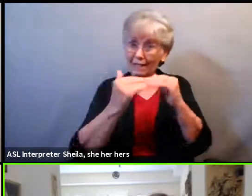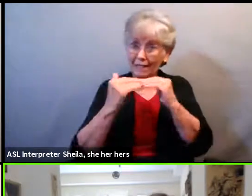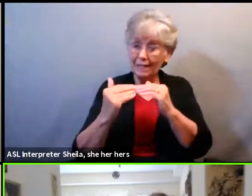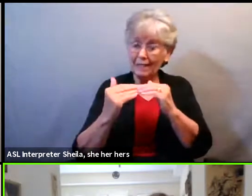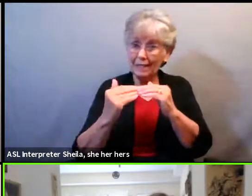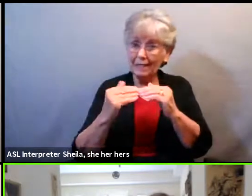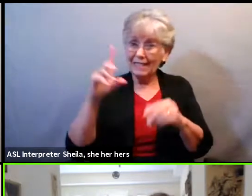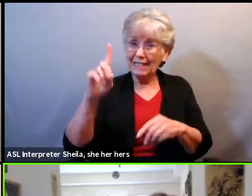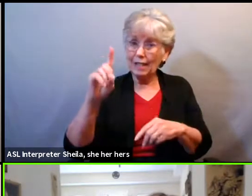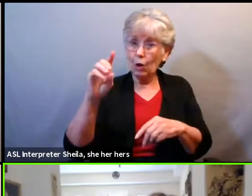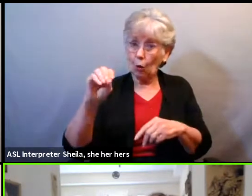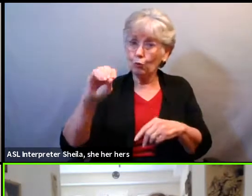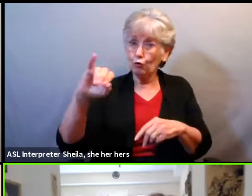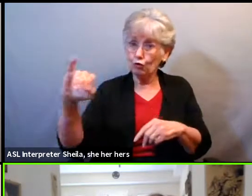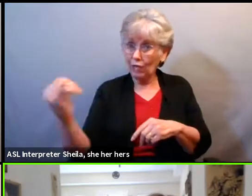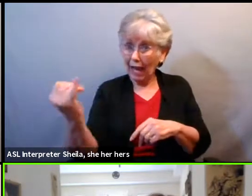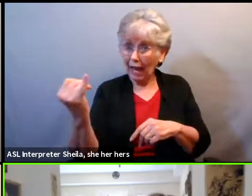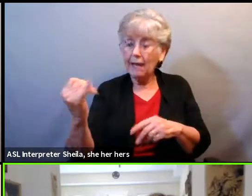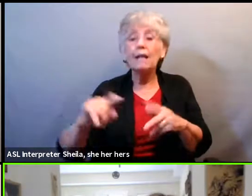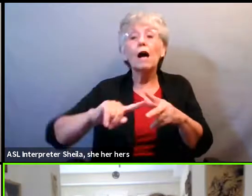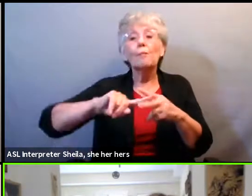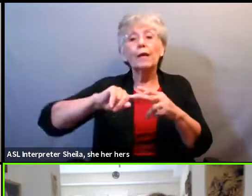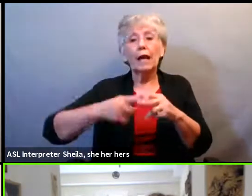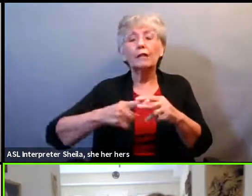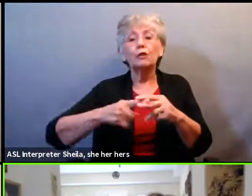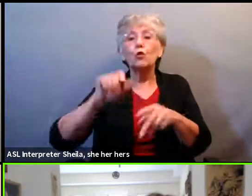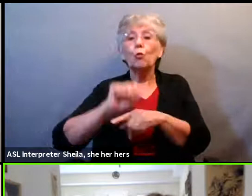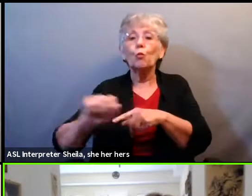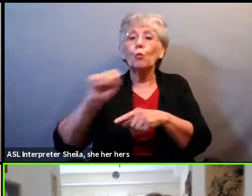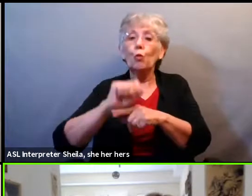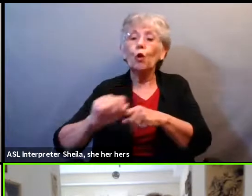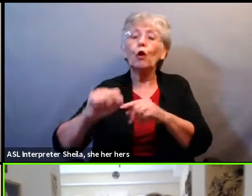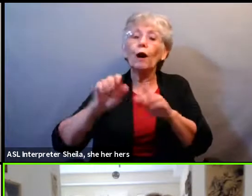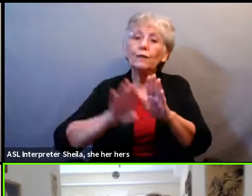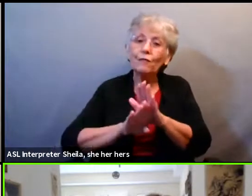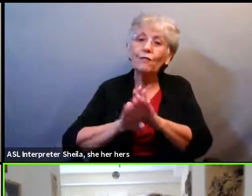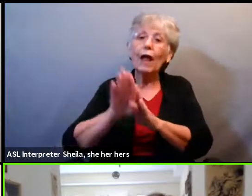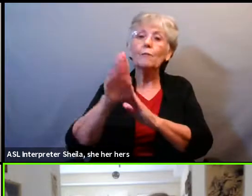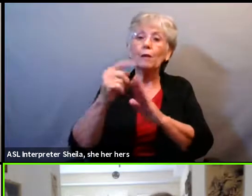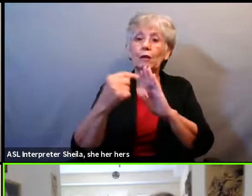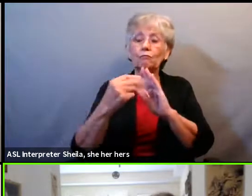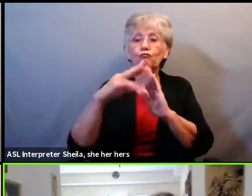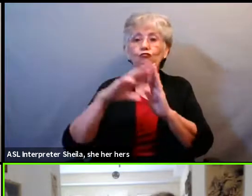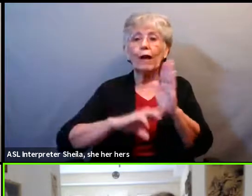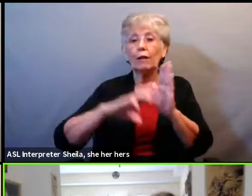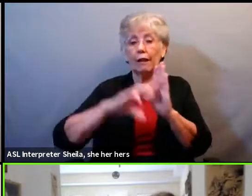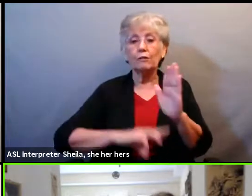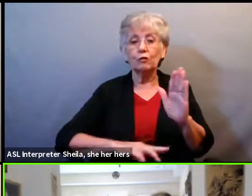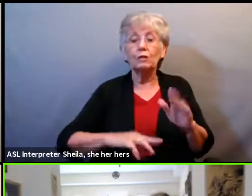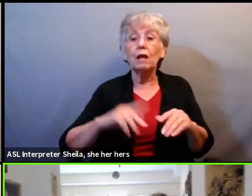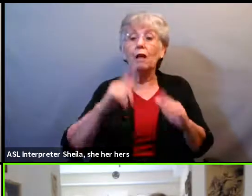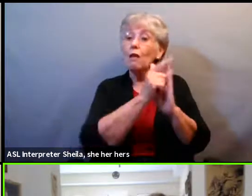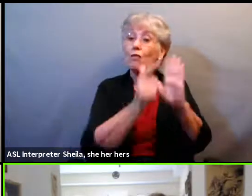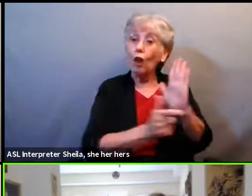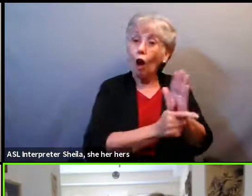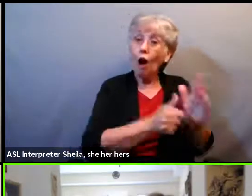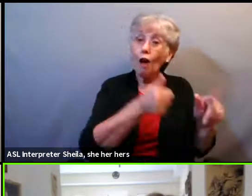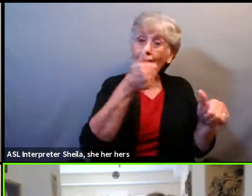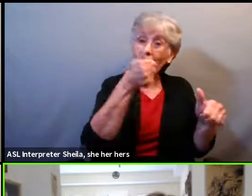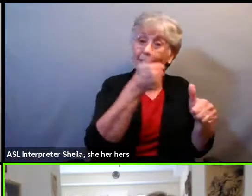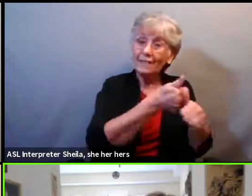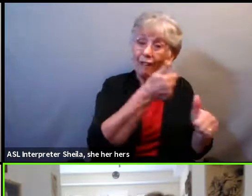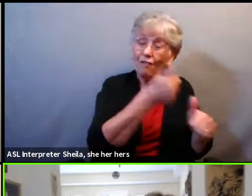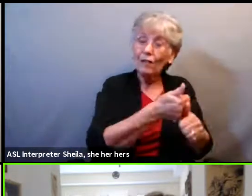was beginning to work on the development of regulations, because the law itself